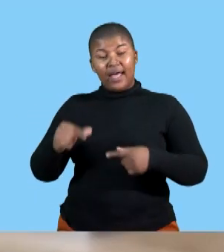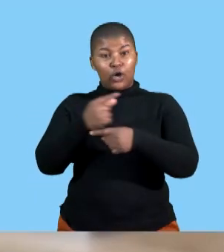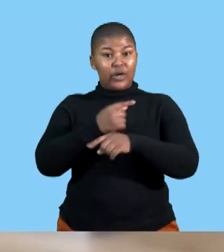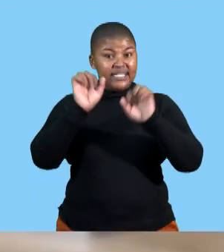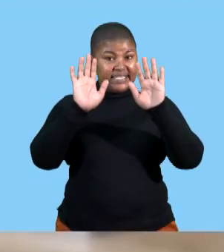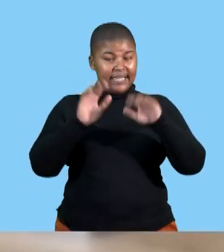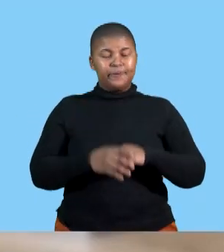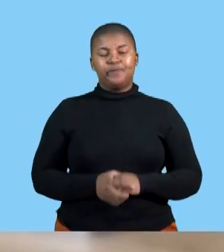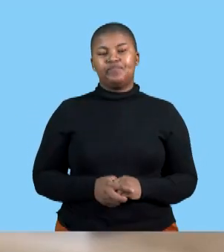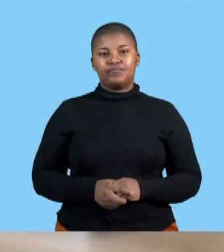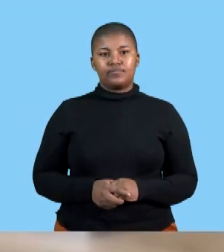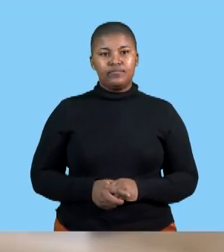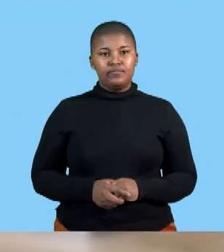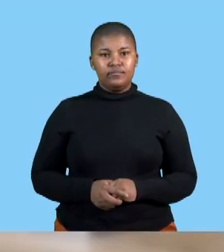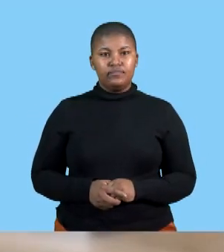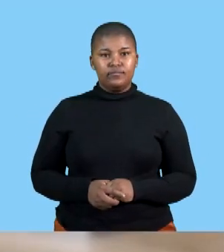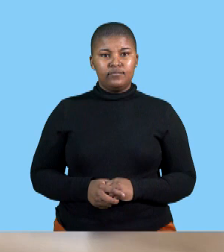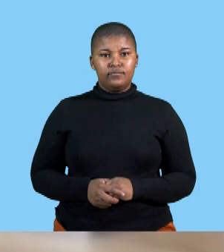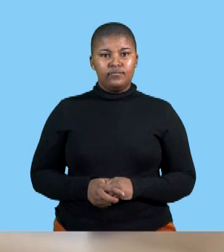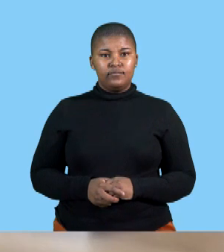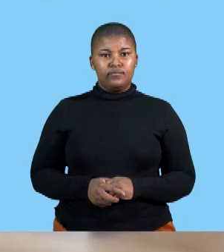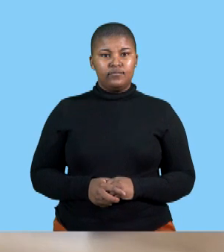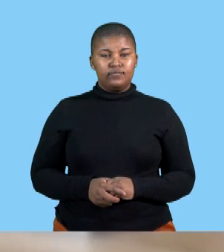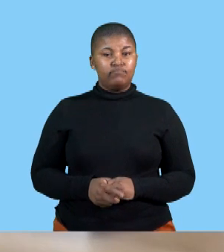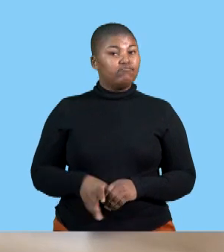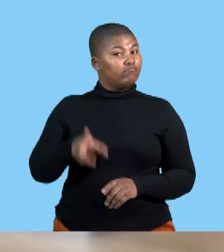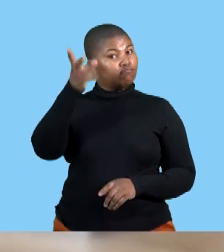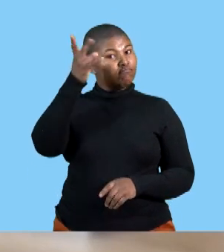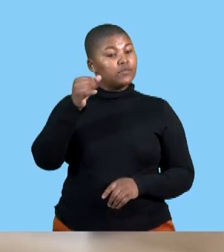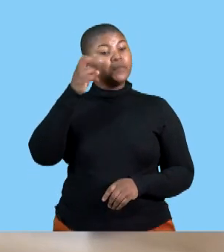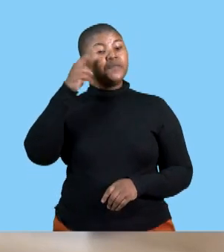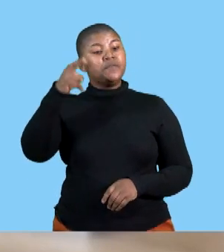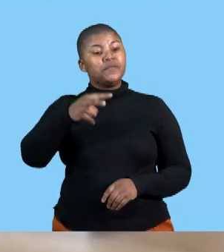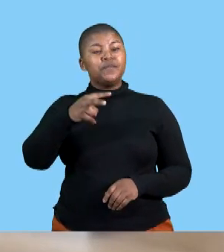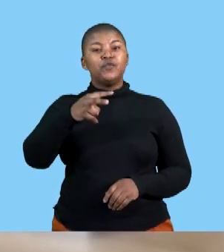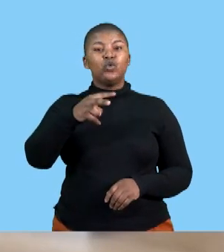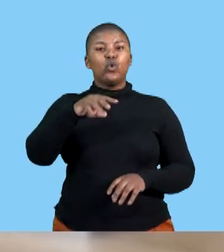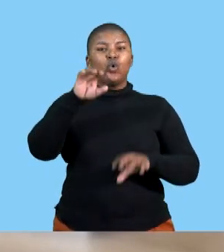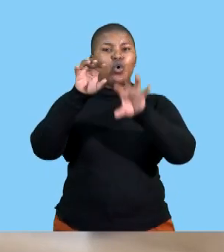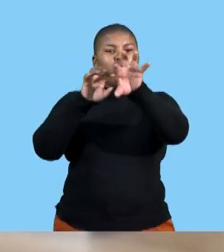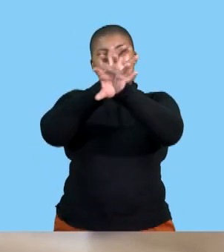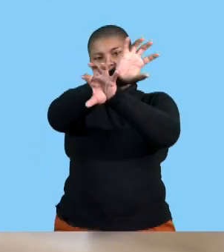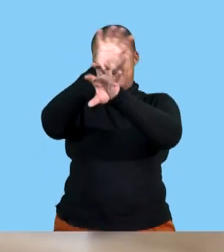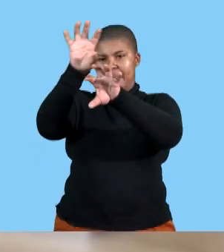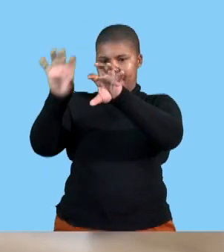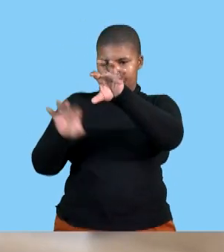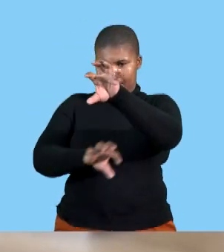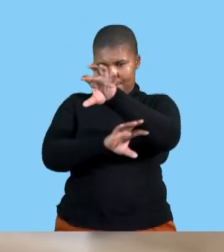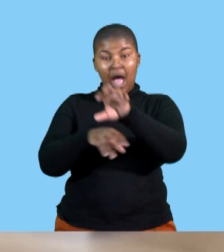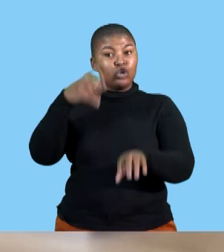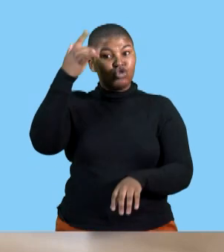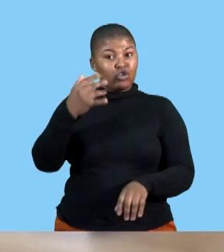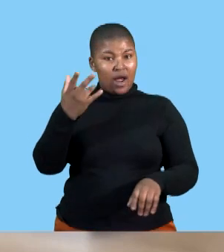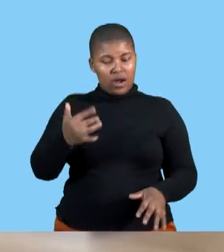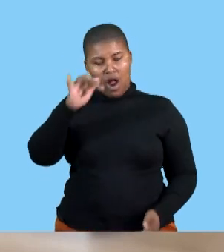Welcome back, grade 10s. Now let us look at our lesson overview, which is our concept map. So we are wrapping up